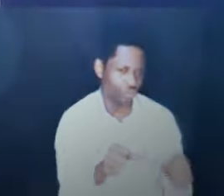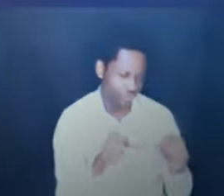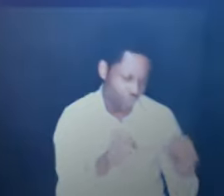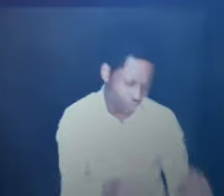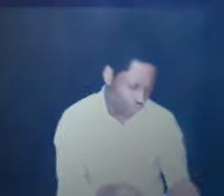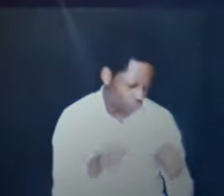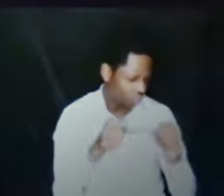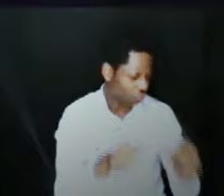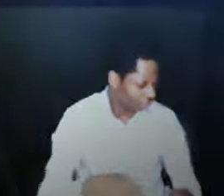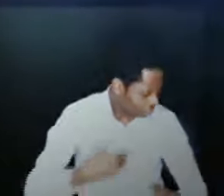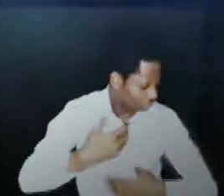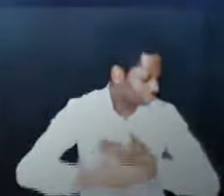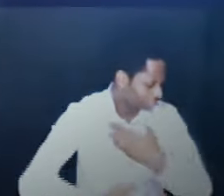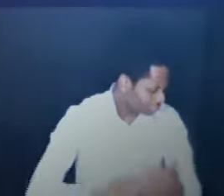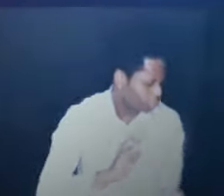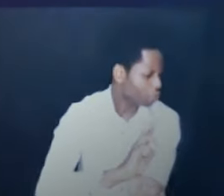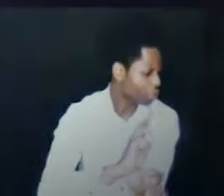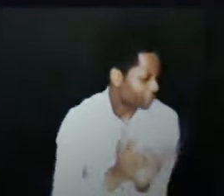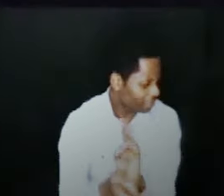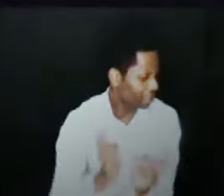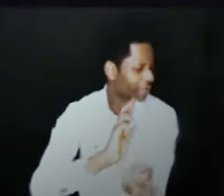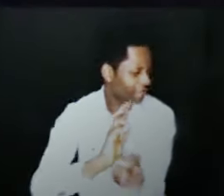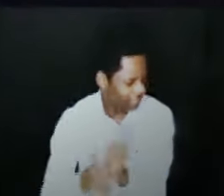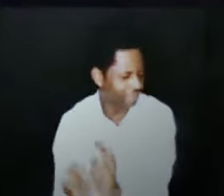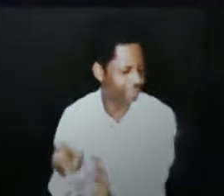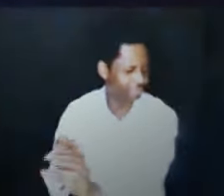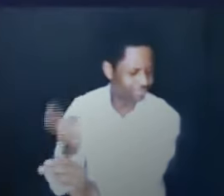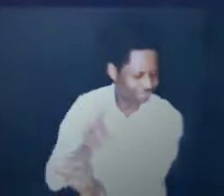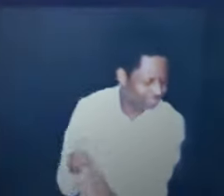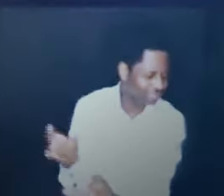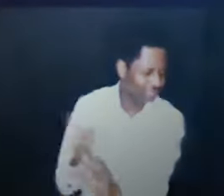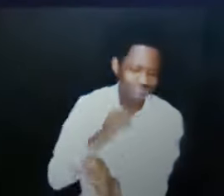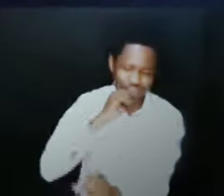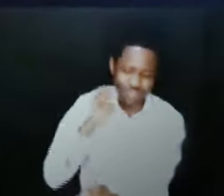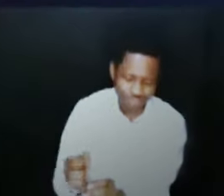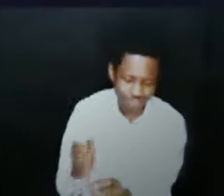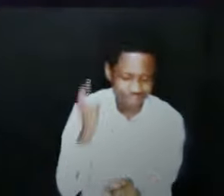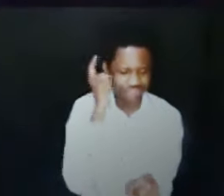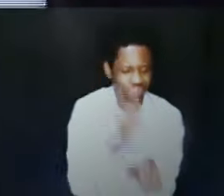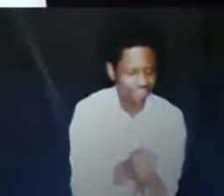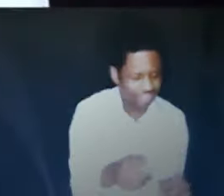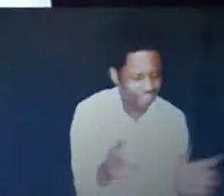continually repenting from evil, just as he is